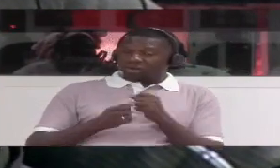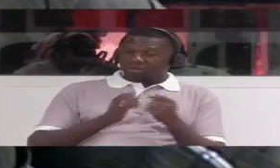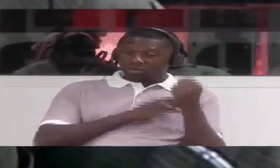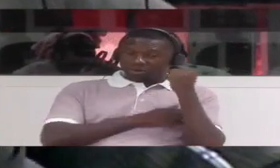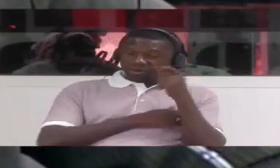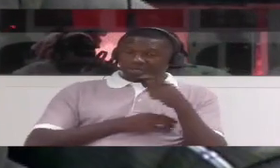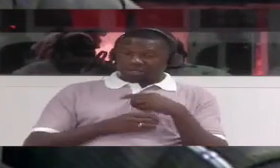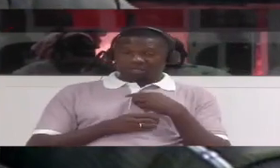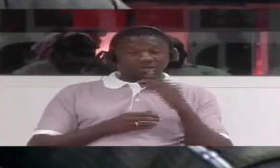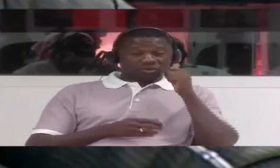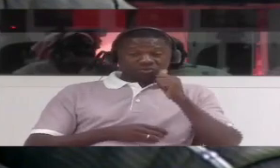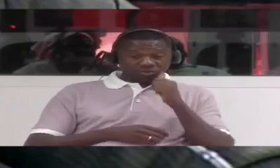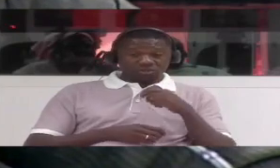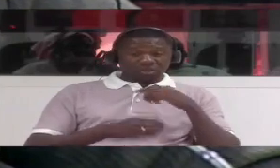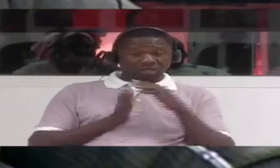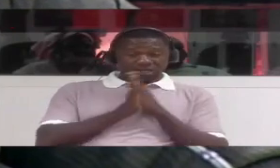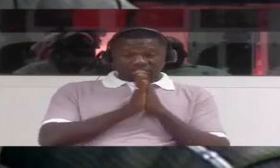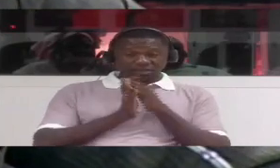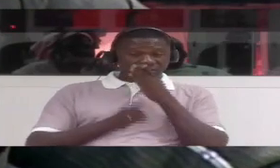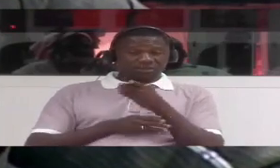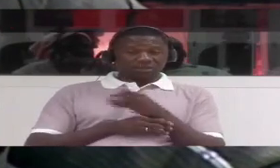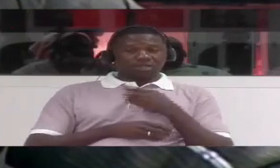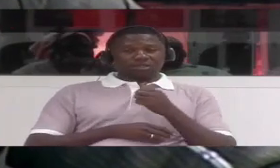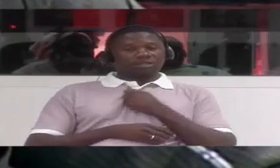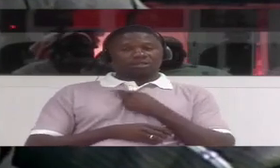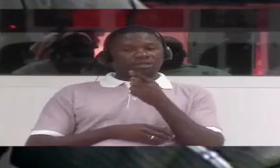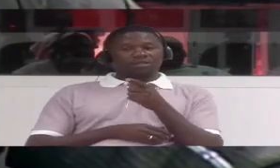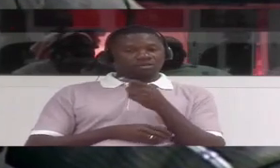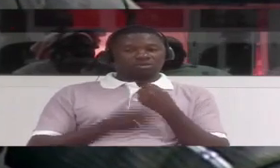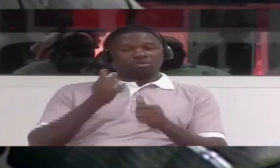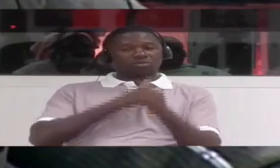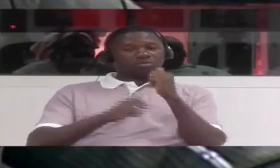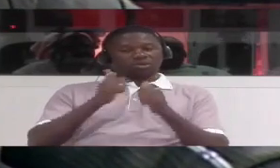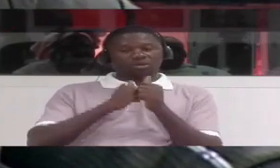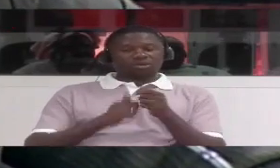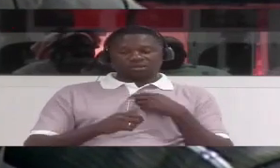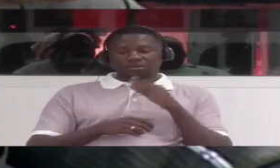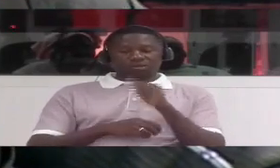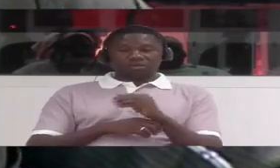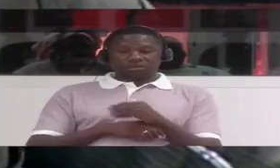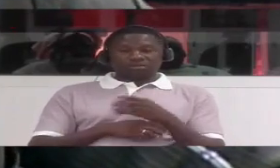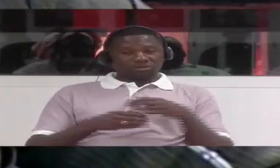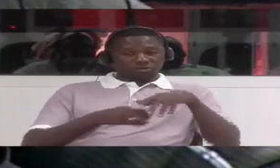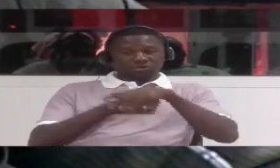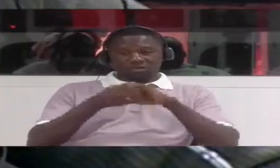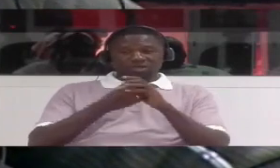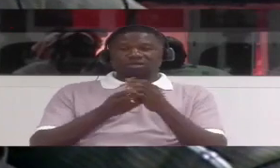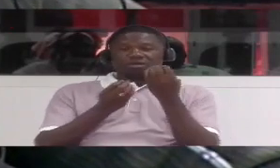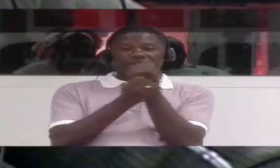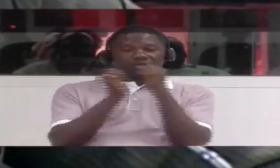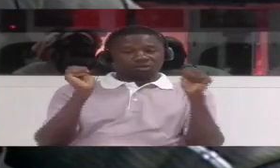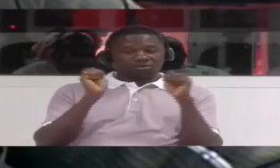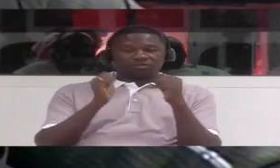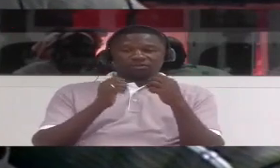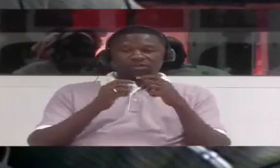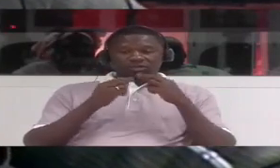be can exploit, there is a risk that they will come back to it and exploit it to curtail freedom of expression. Remember,